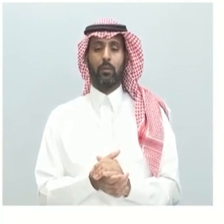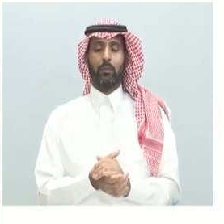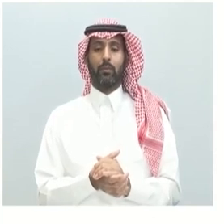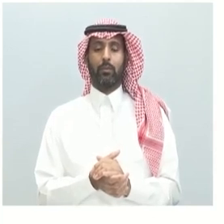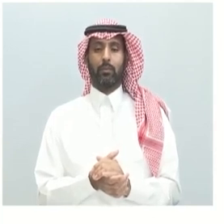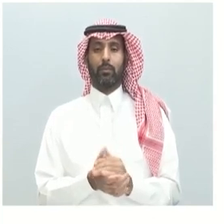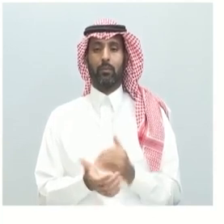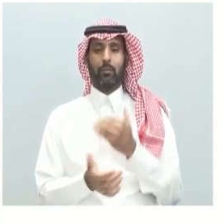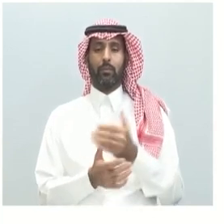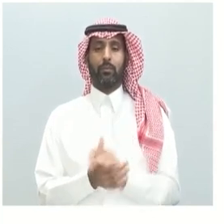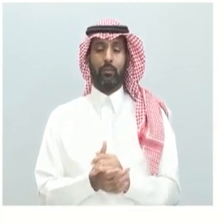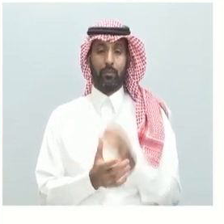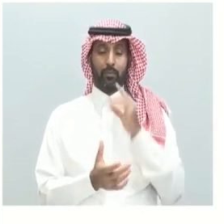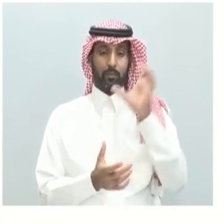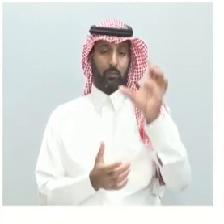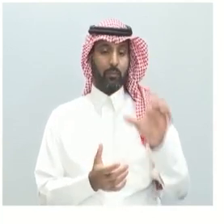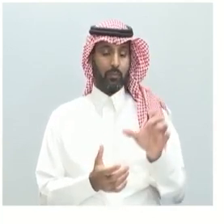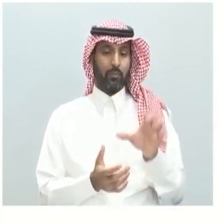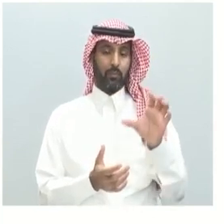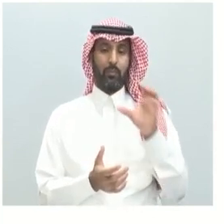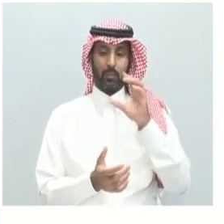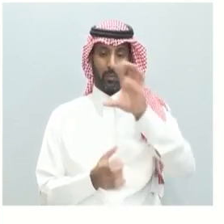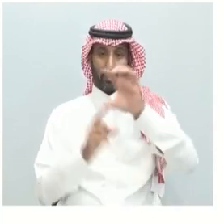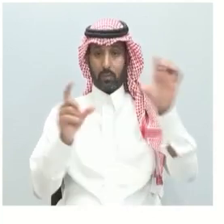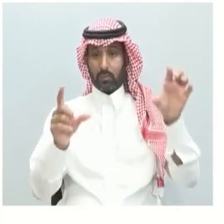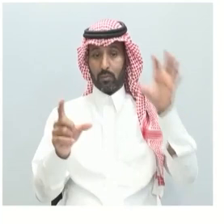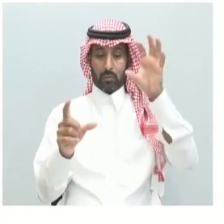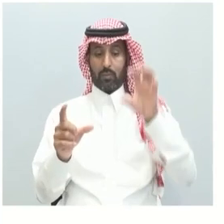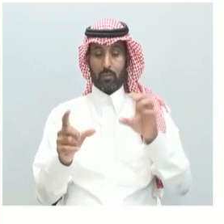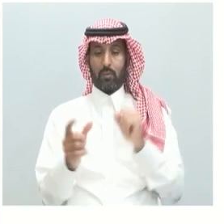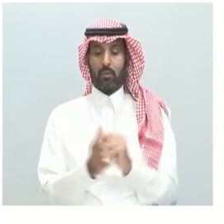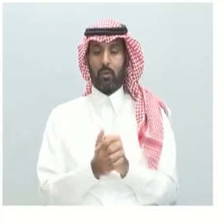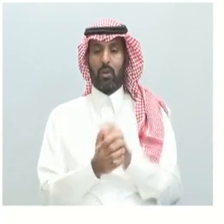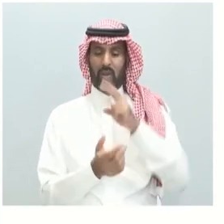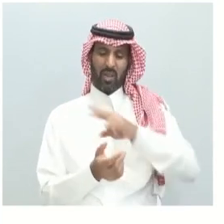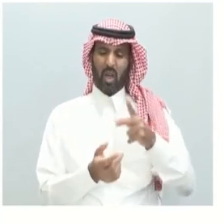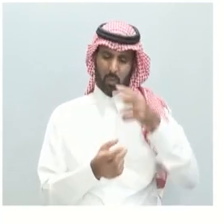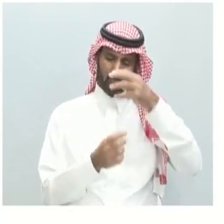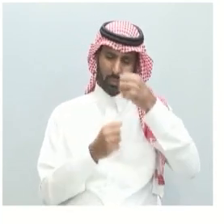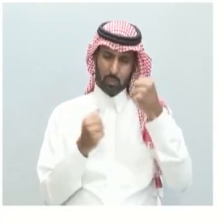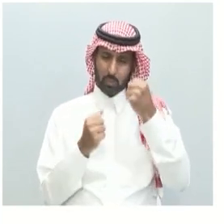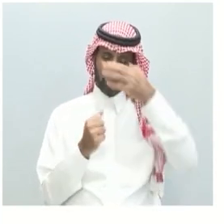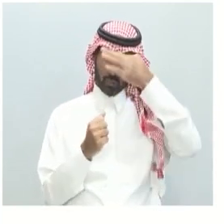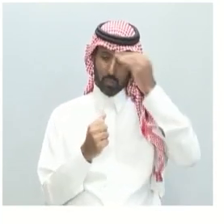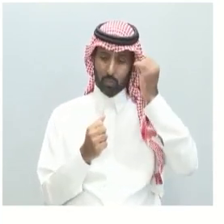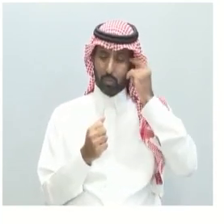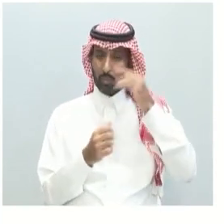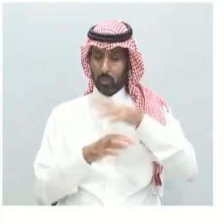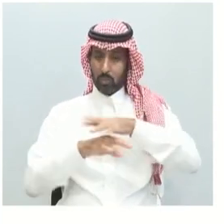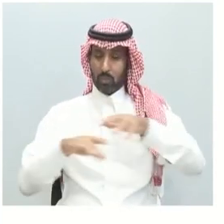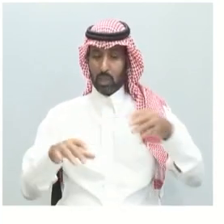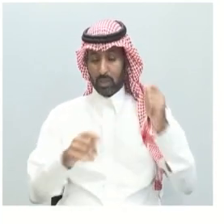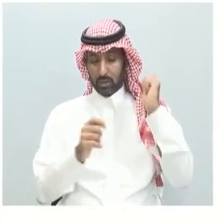a massive scale. So you can use here some of these words, climate change, polar ice caps, oceans and